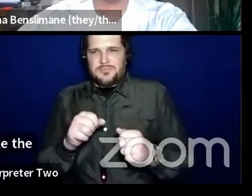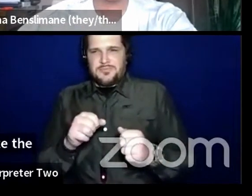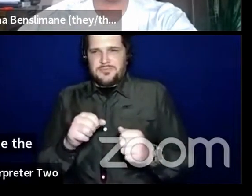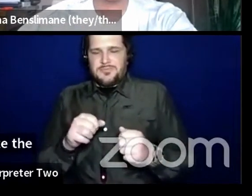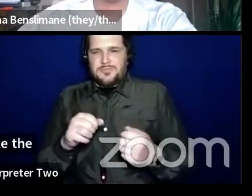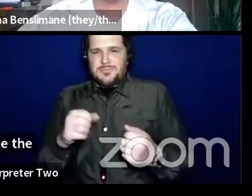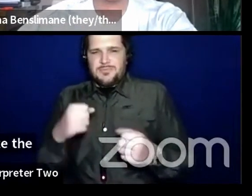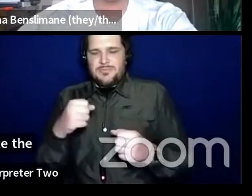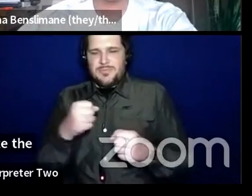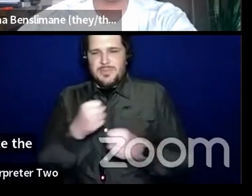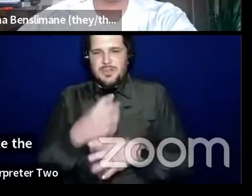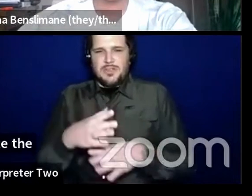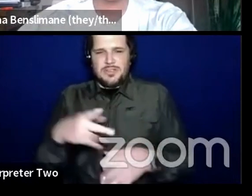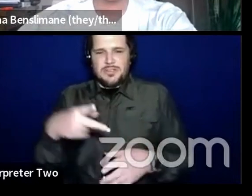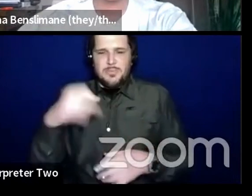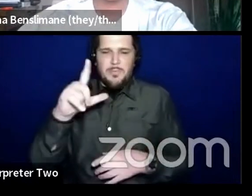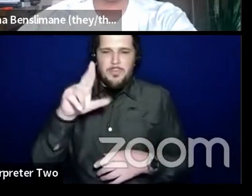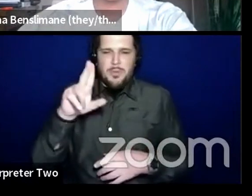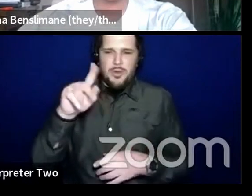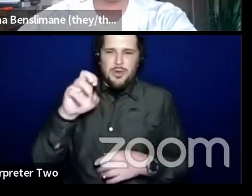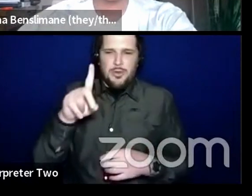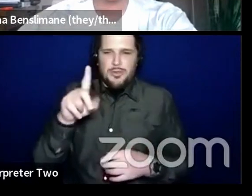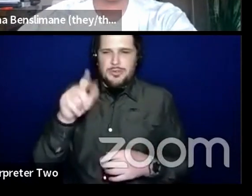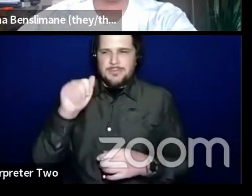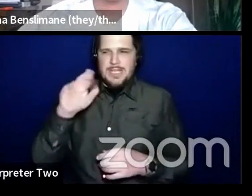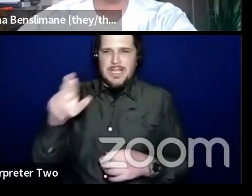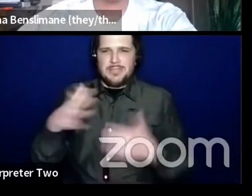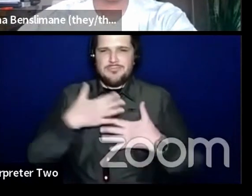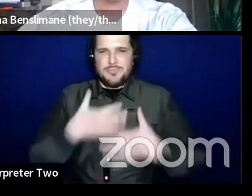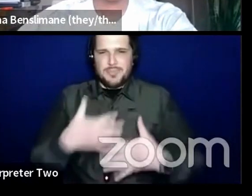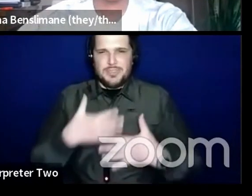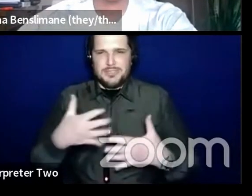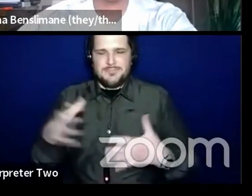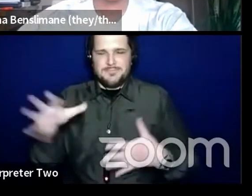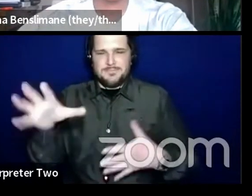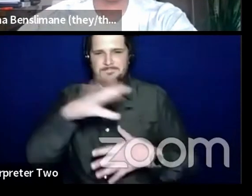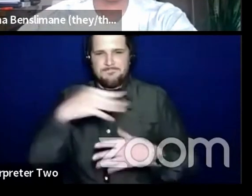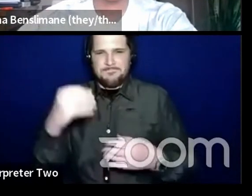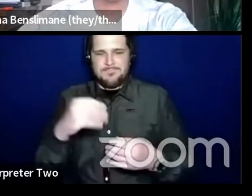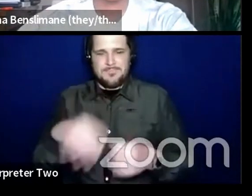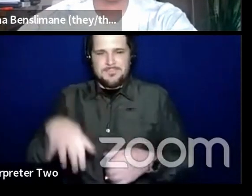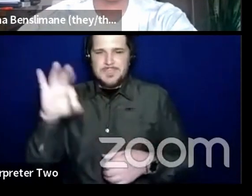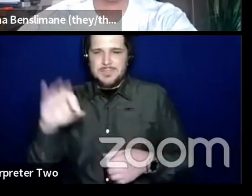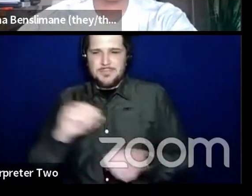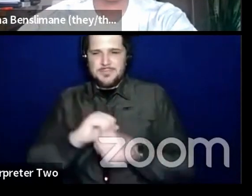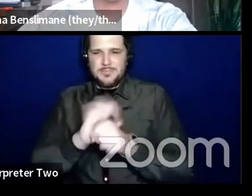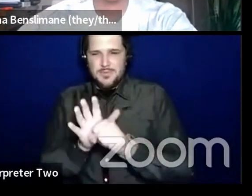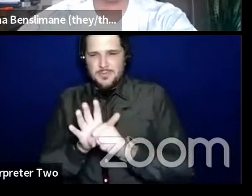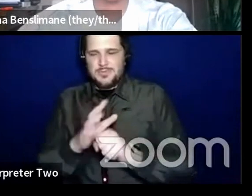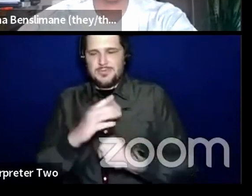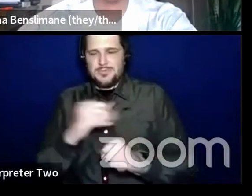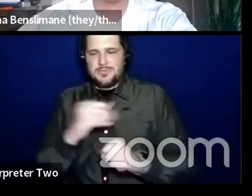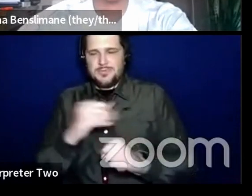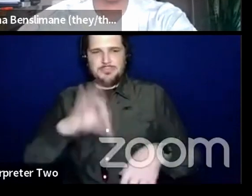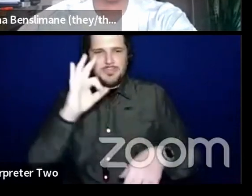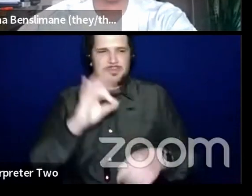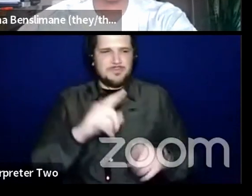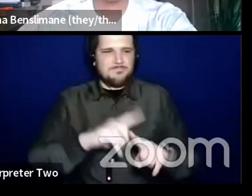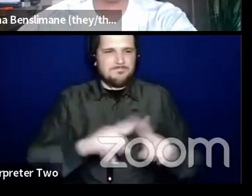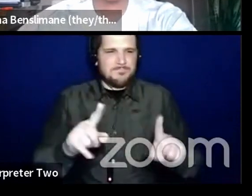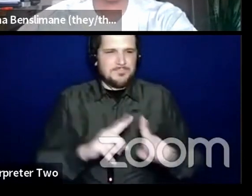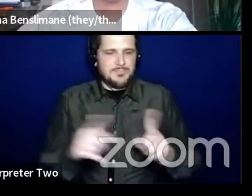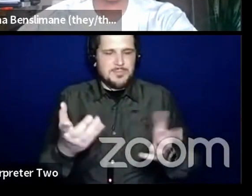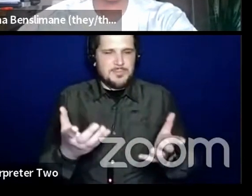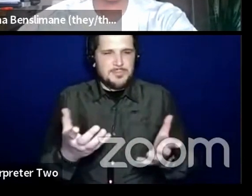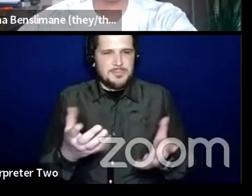polluted air that picks up COVID-19, that picks up all the various